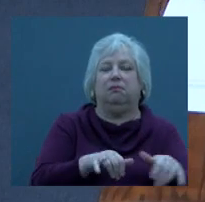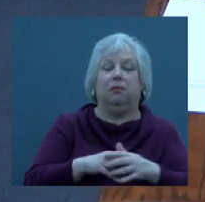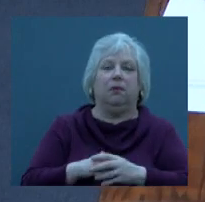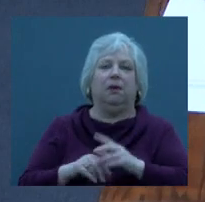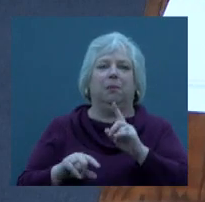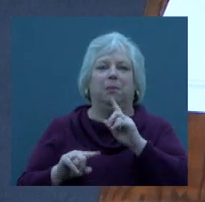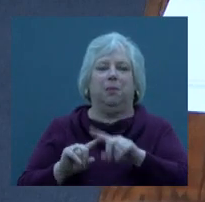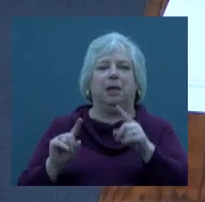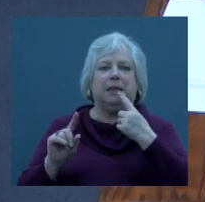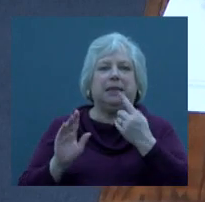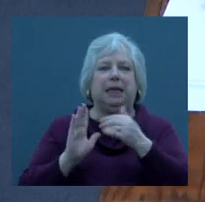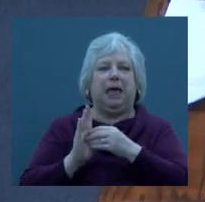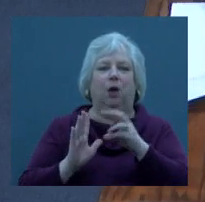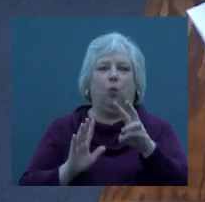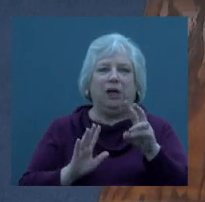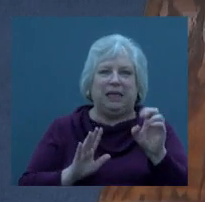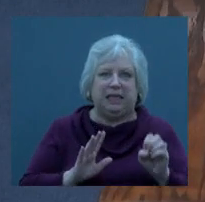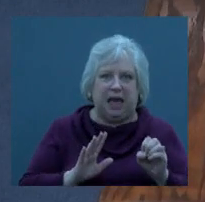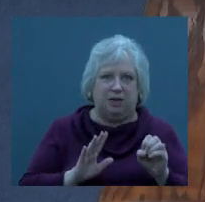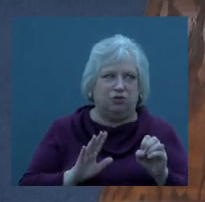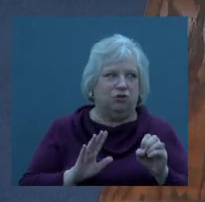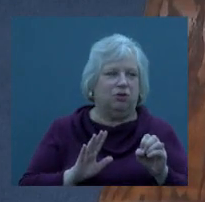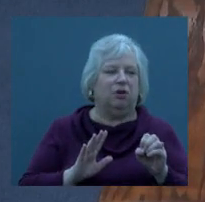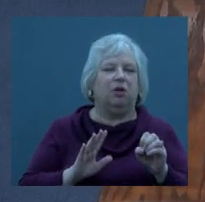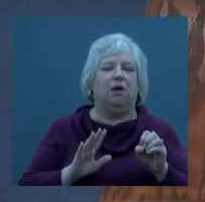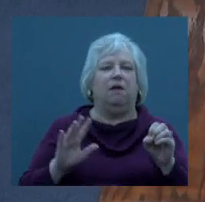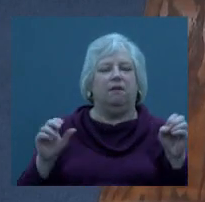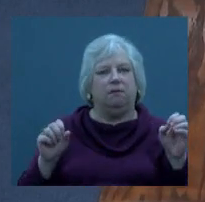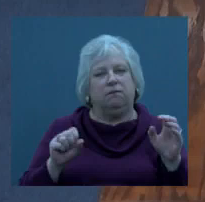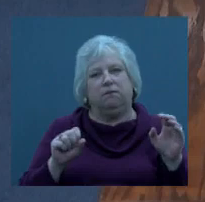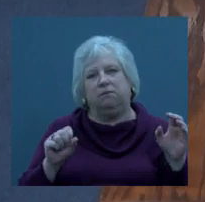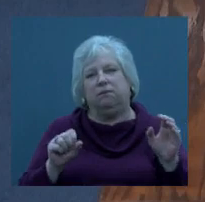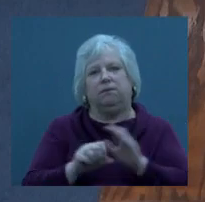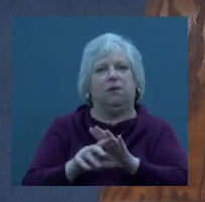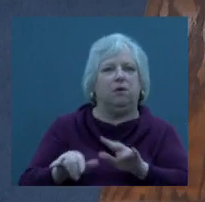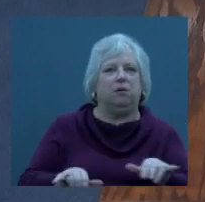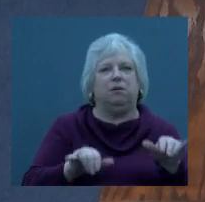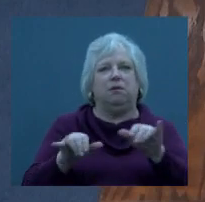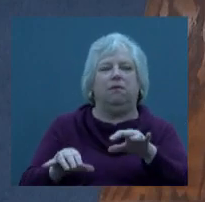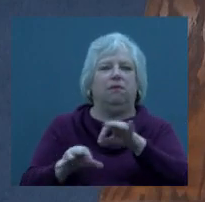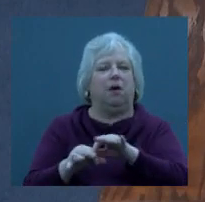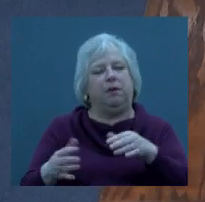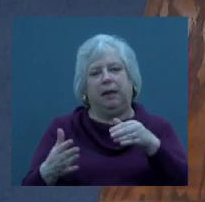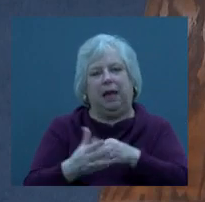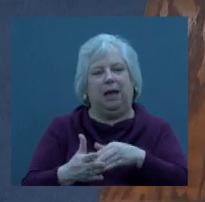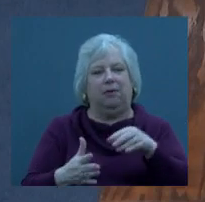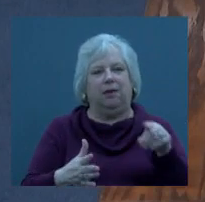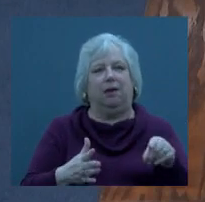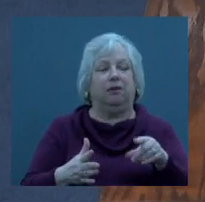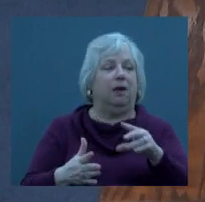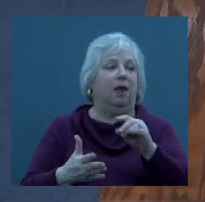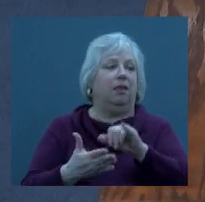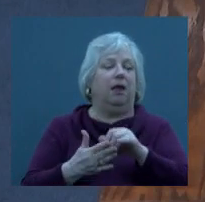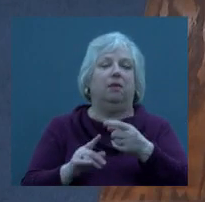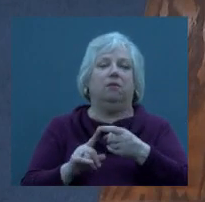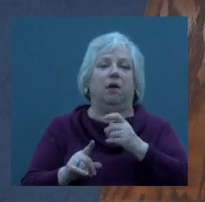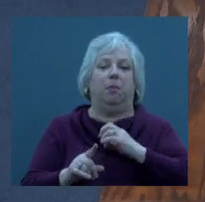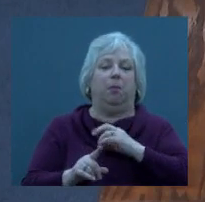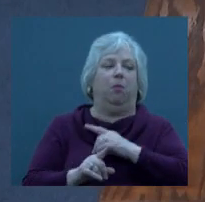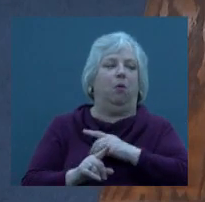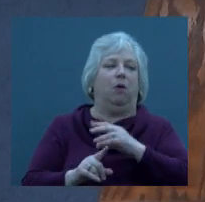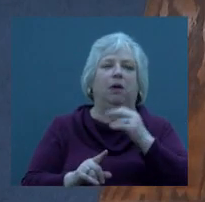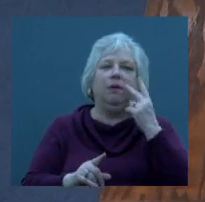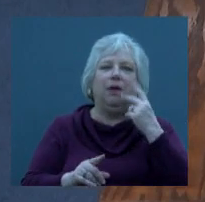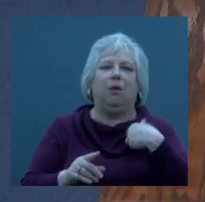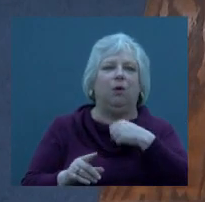just to reiterate, Woodlands Edge, unanimous vote against this project. And that's from the board. And as you can see,